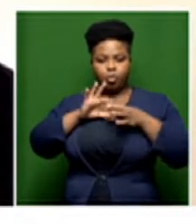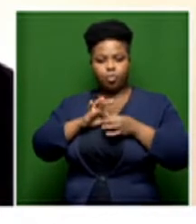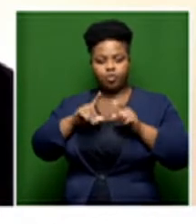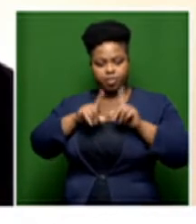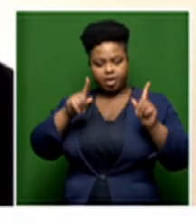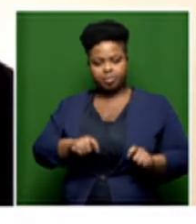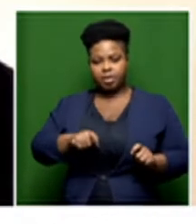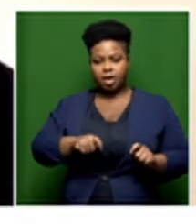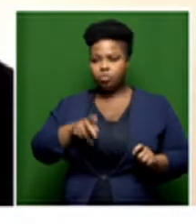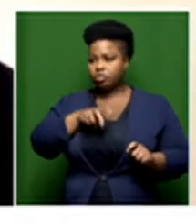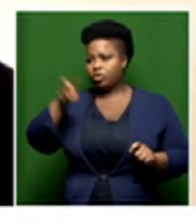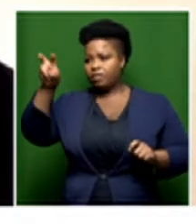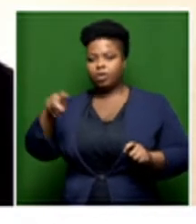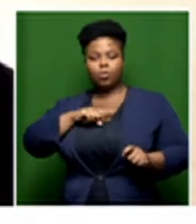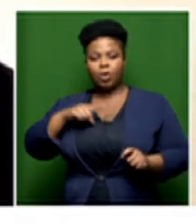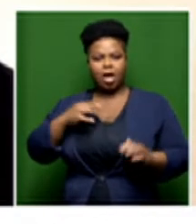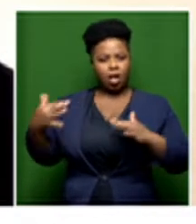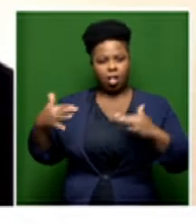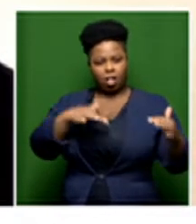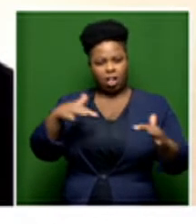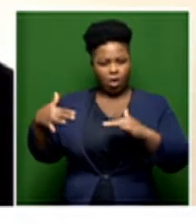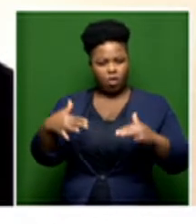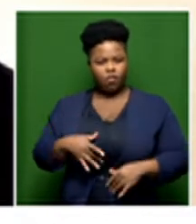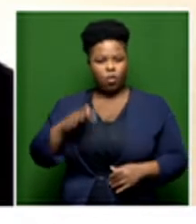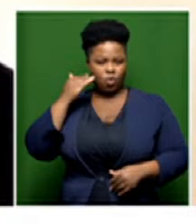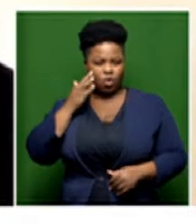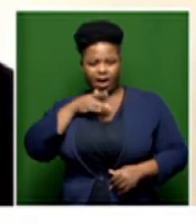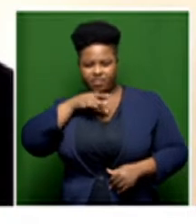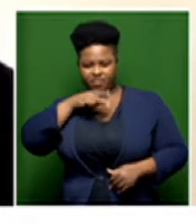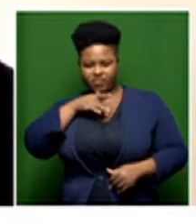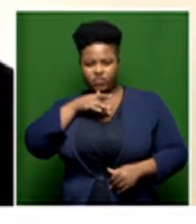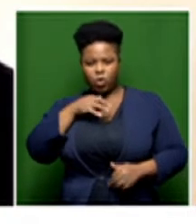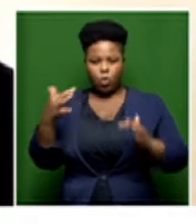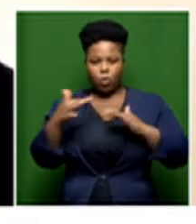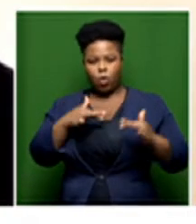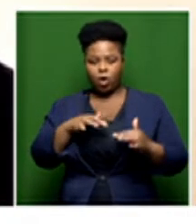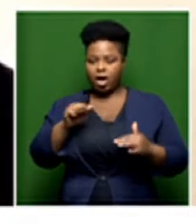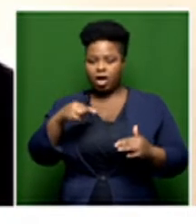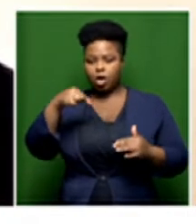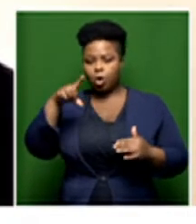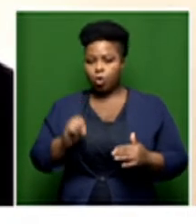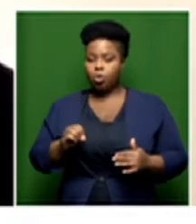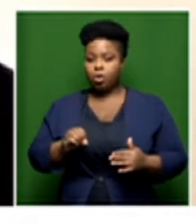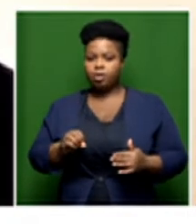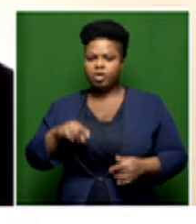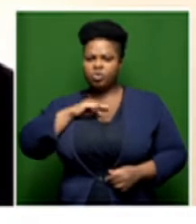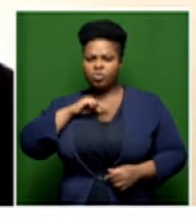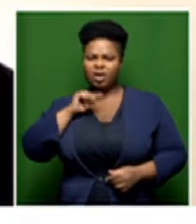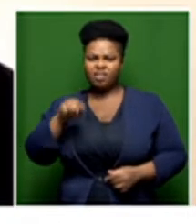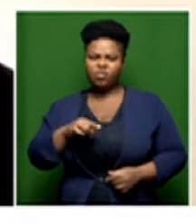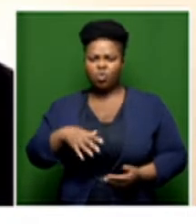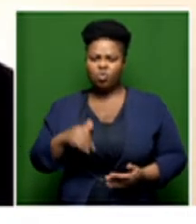from Cape Town, because of the Anglo-Boer War. You know, the war that was actually a war